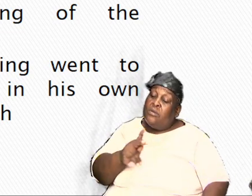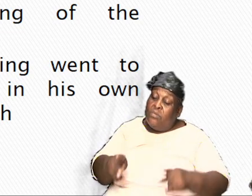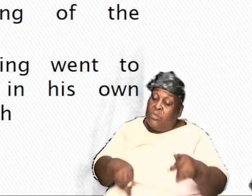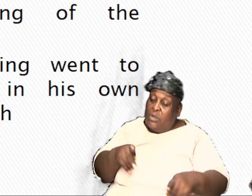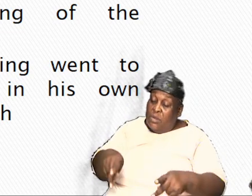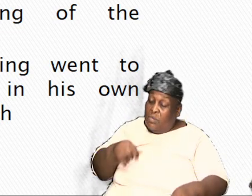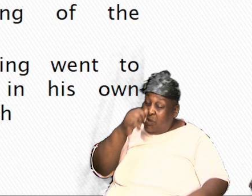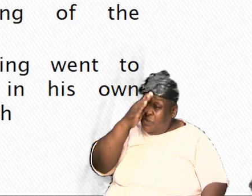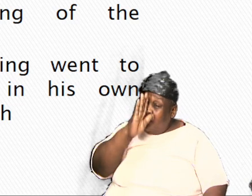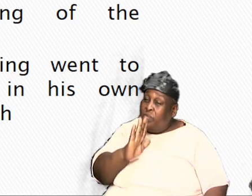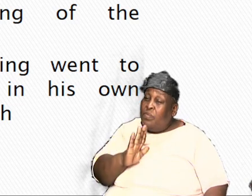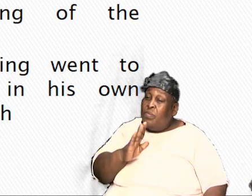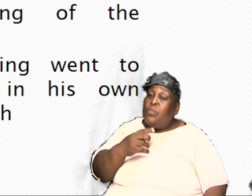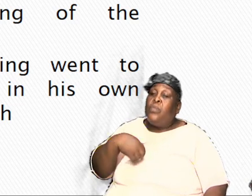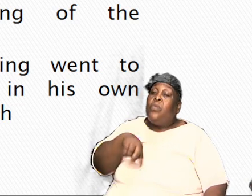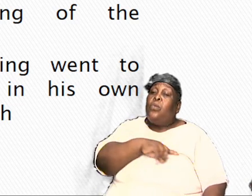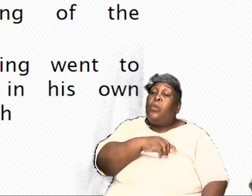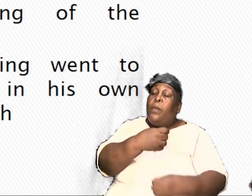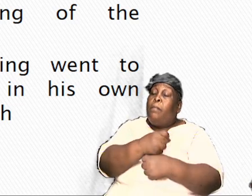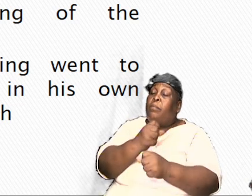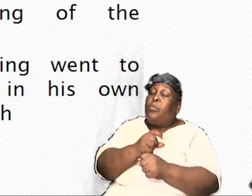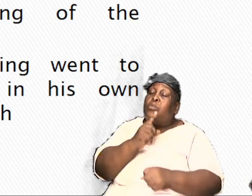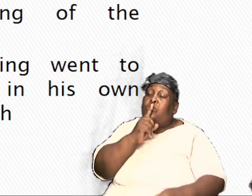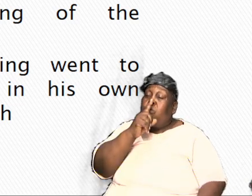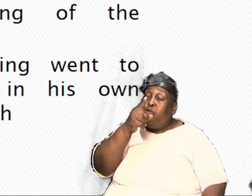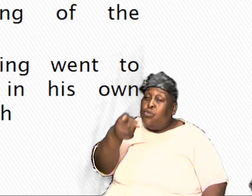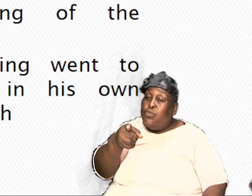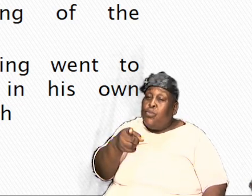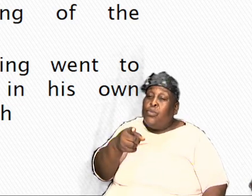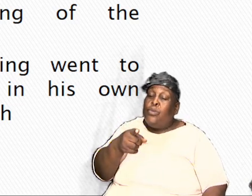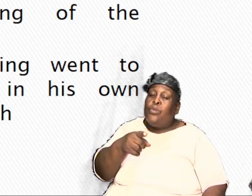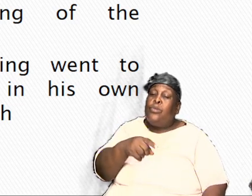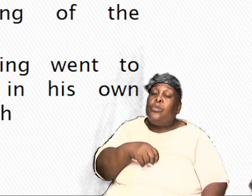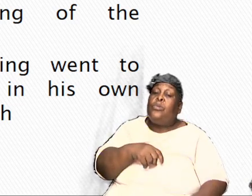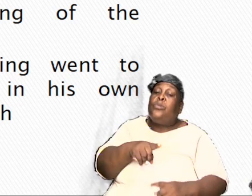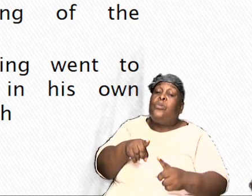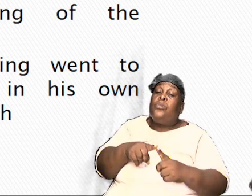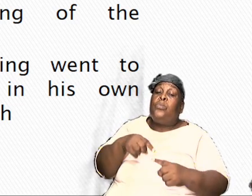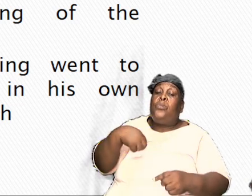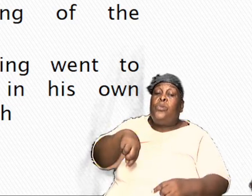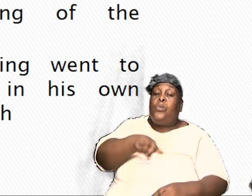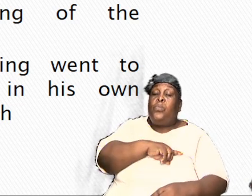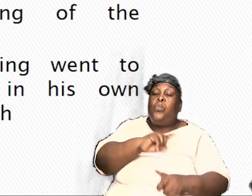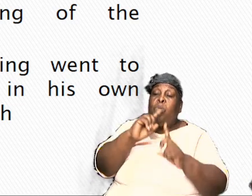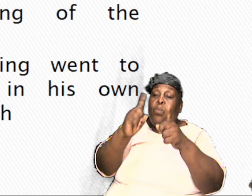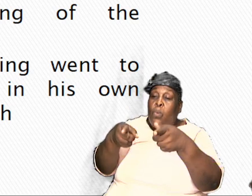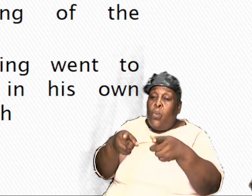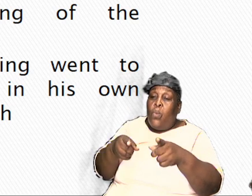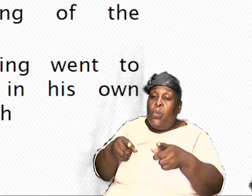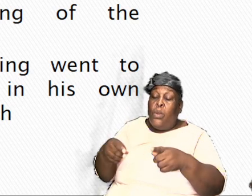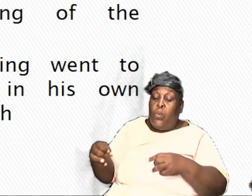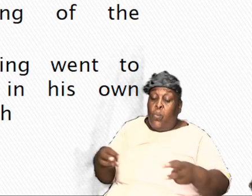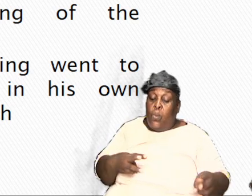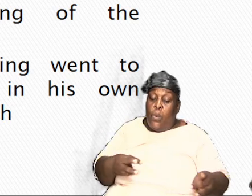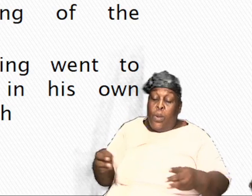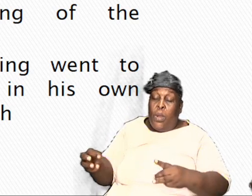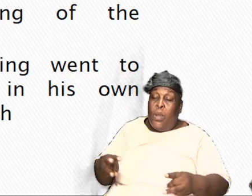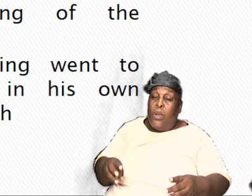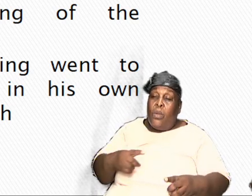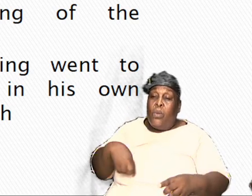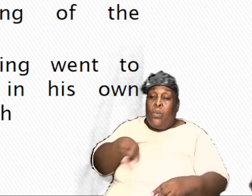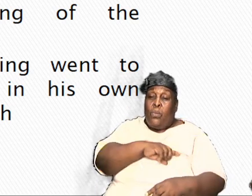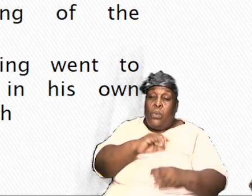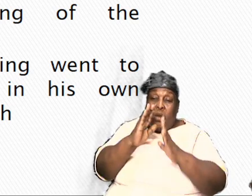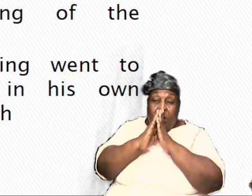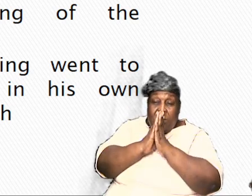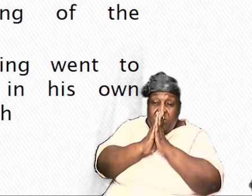God, that we could make sure, amen, that when we go to battle, we make sure that we inquire of